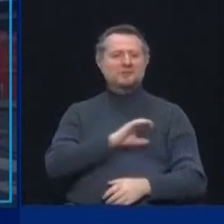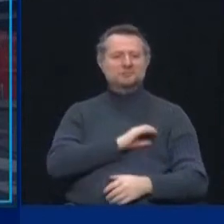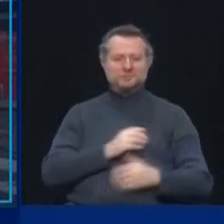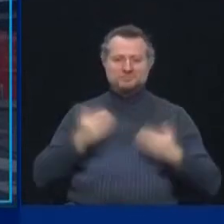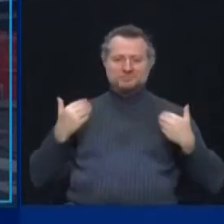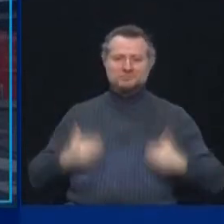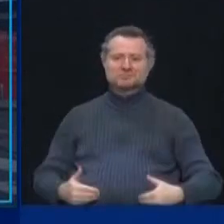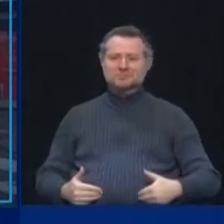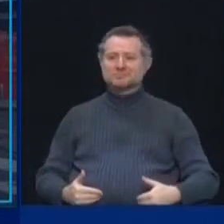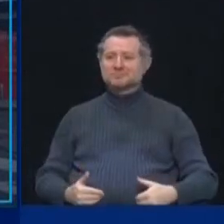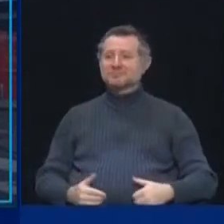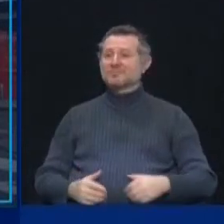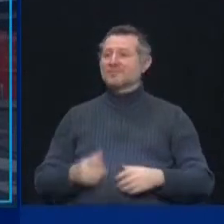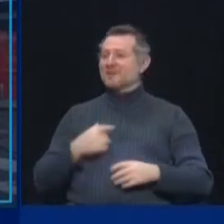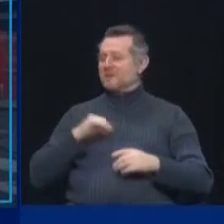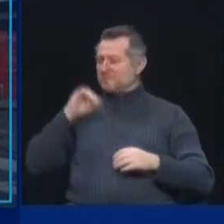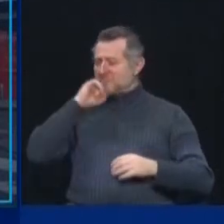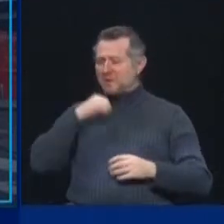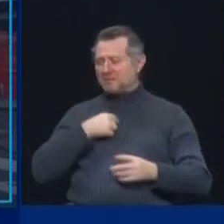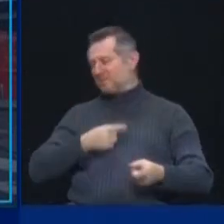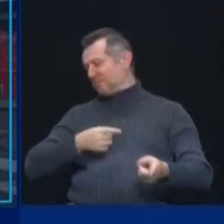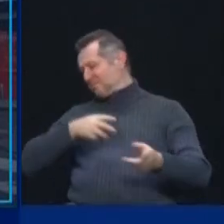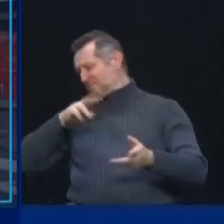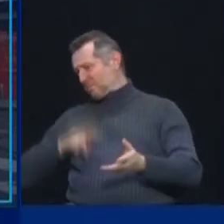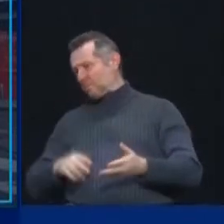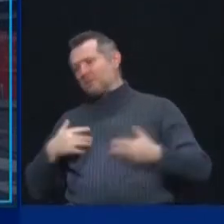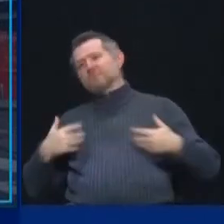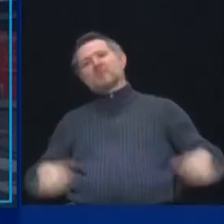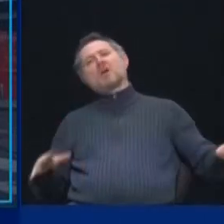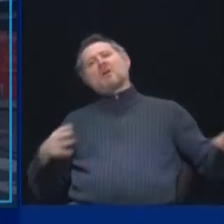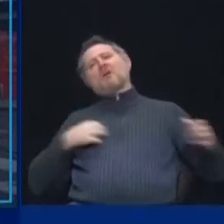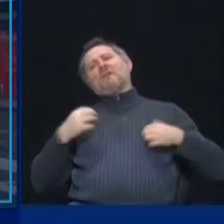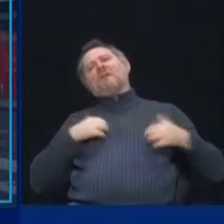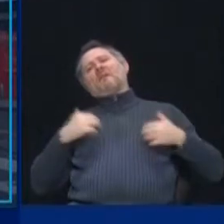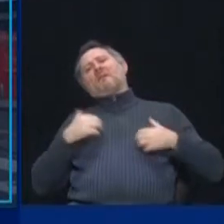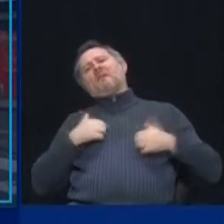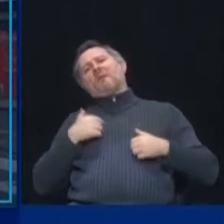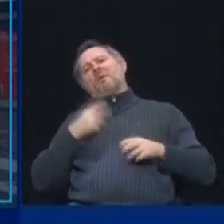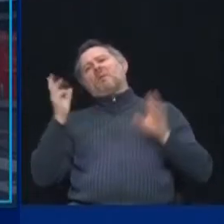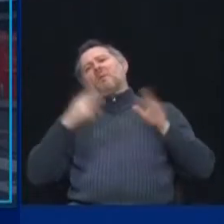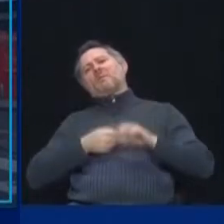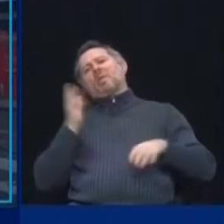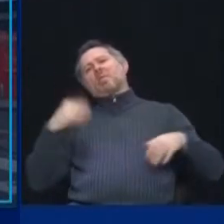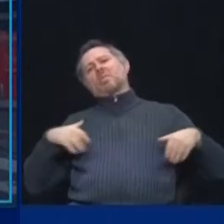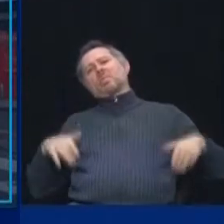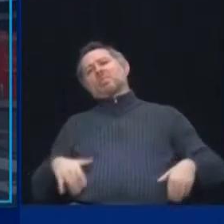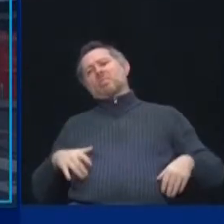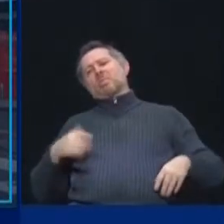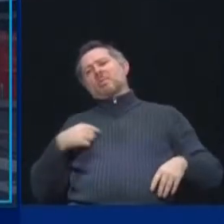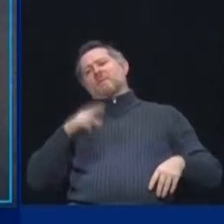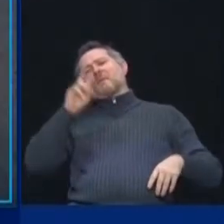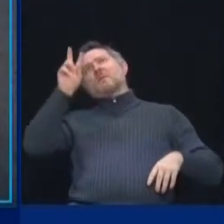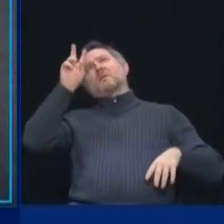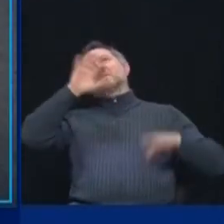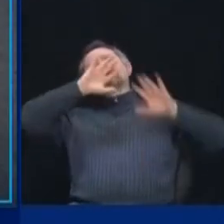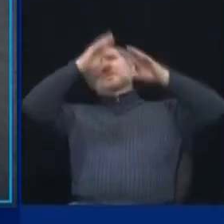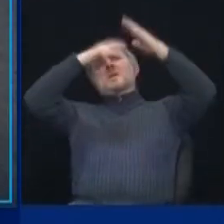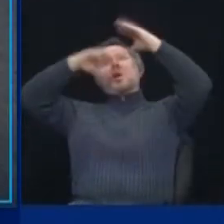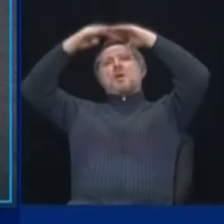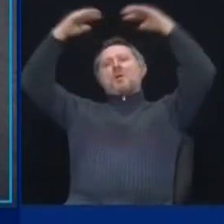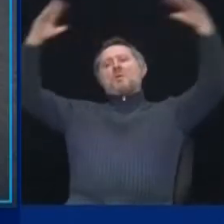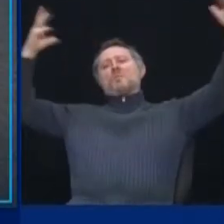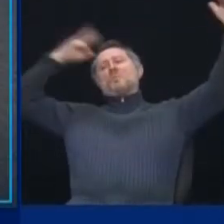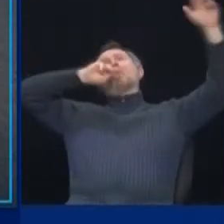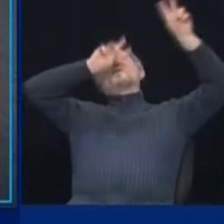get knocked on your rear end, do you just sit there? Do you lay down on the canvas and stare at the sky? Or do you